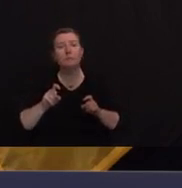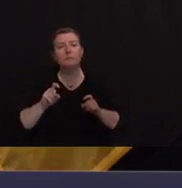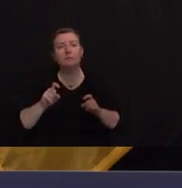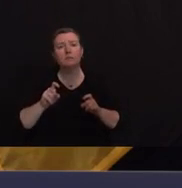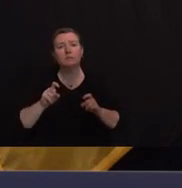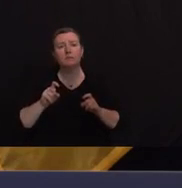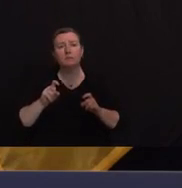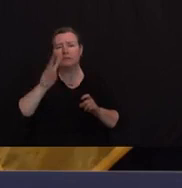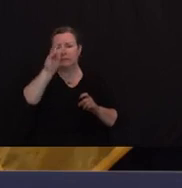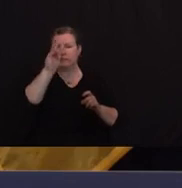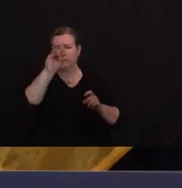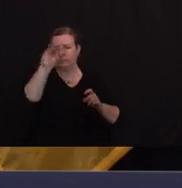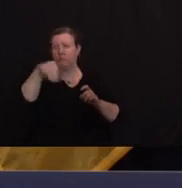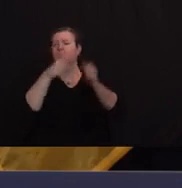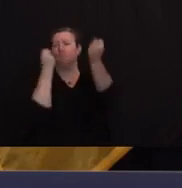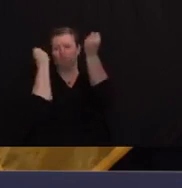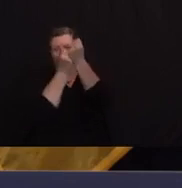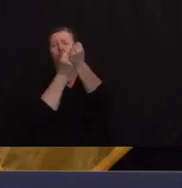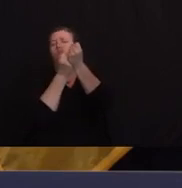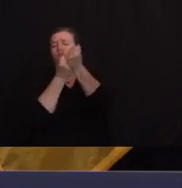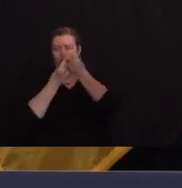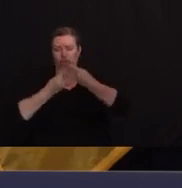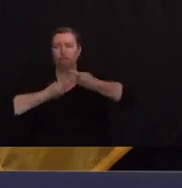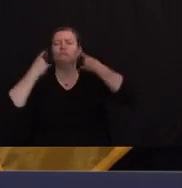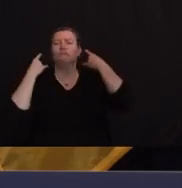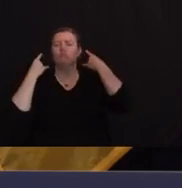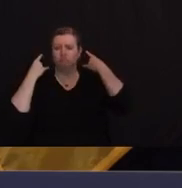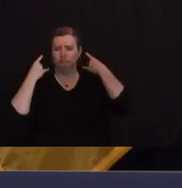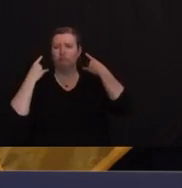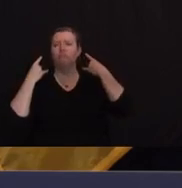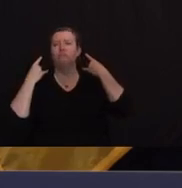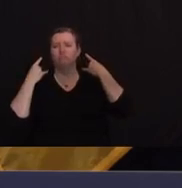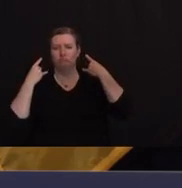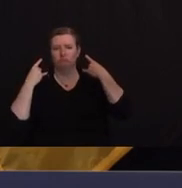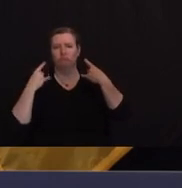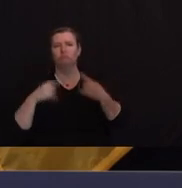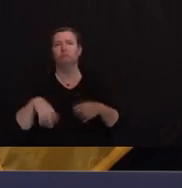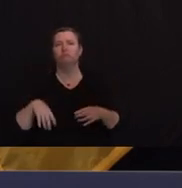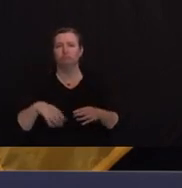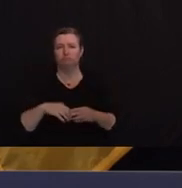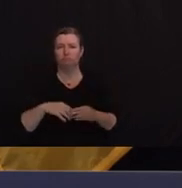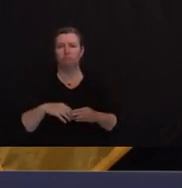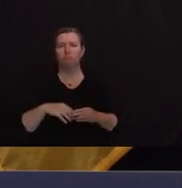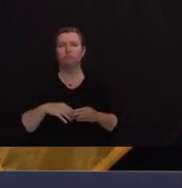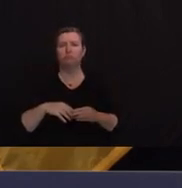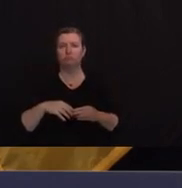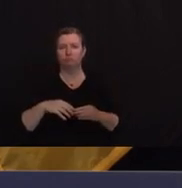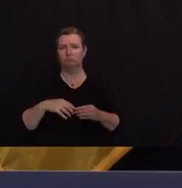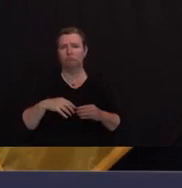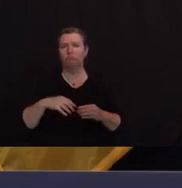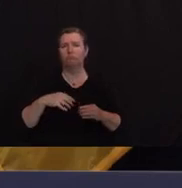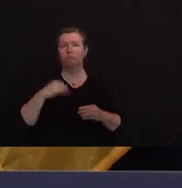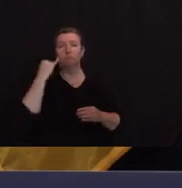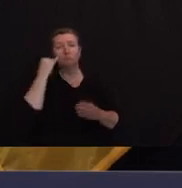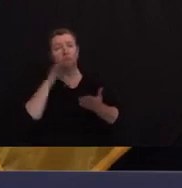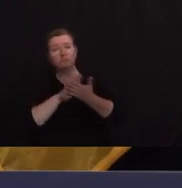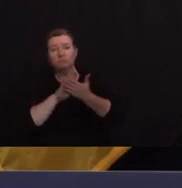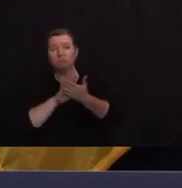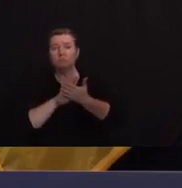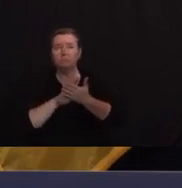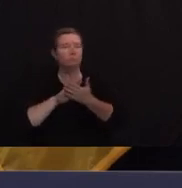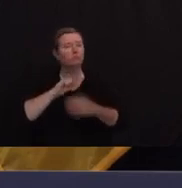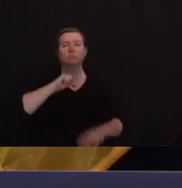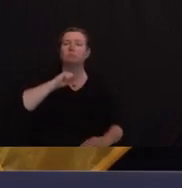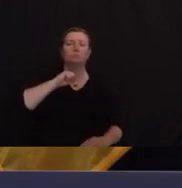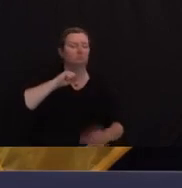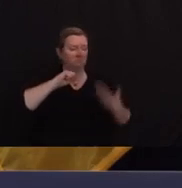to start. And I have to say our deliberations with the districts, even if they didn't start in a place that we liked, have been, at least up till now, have ended